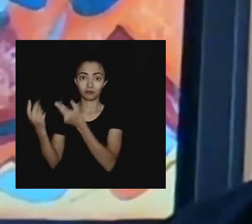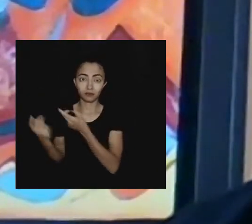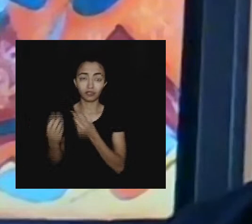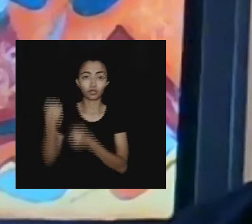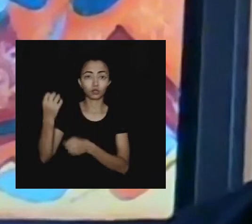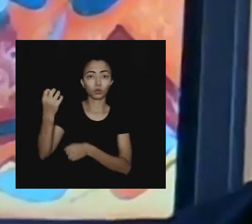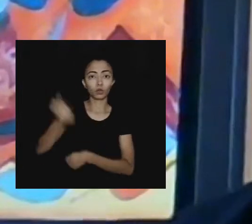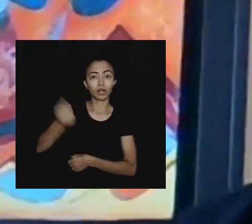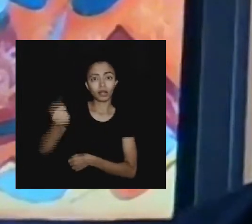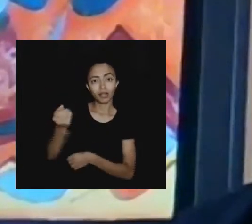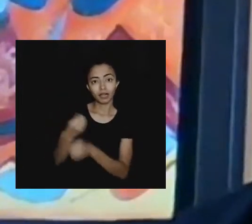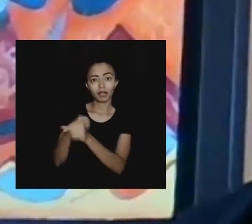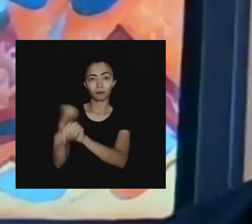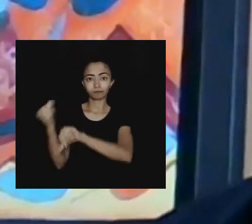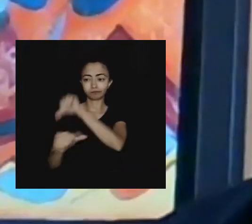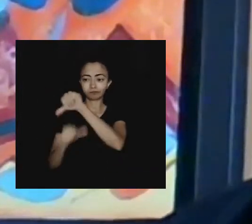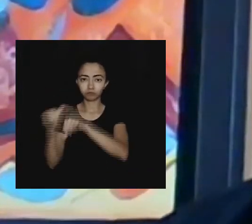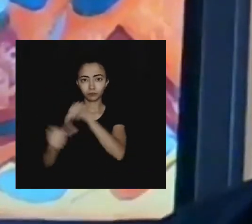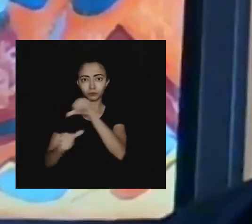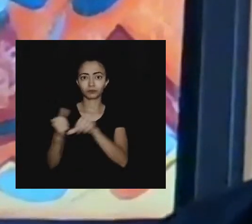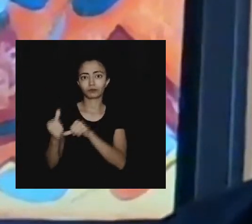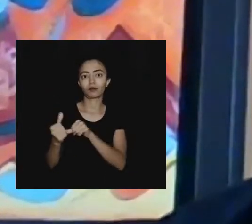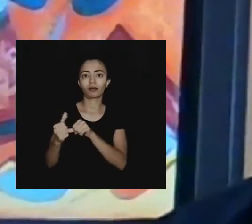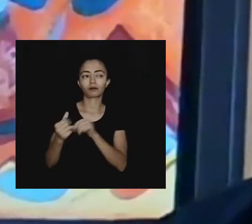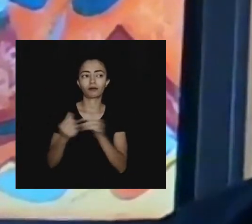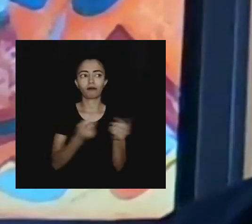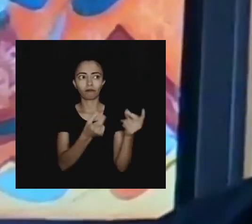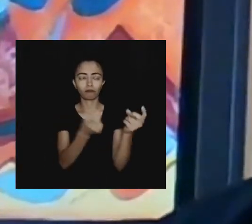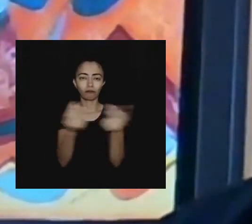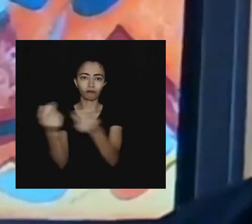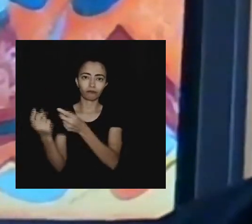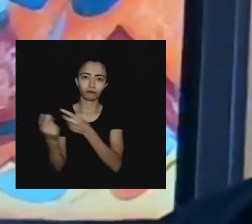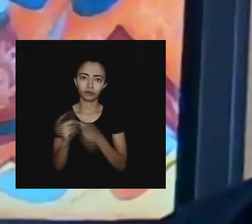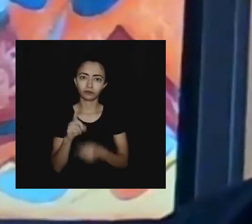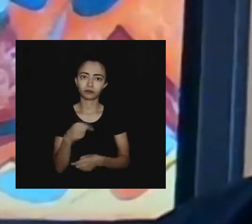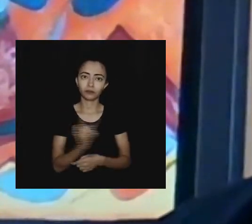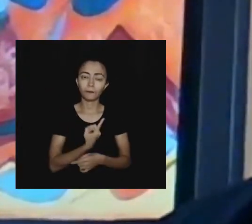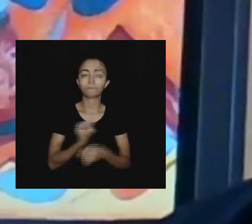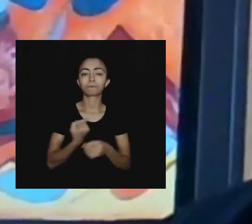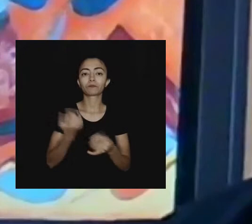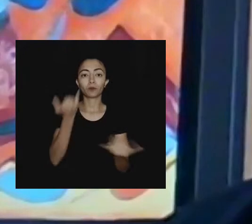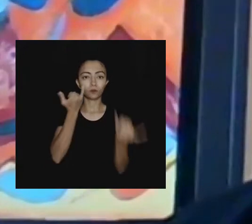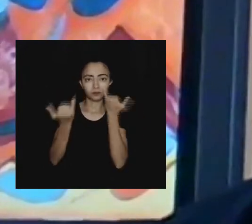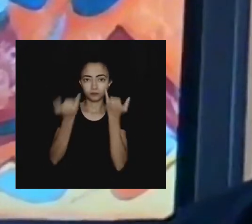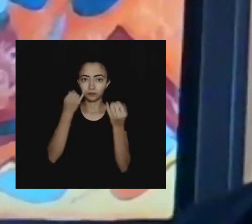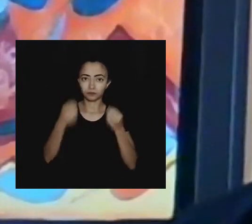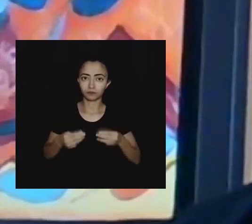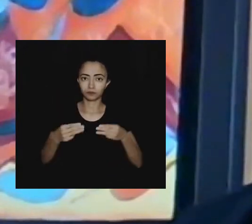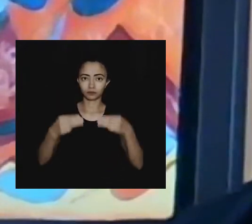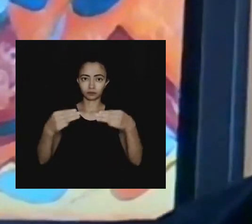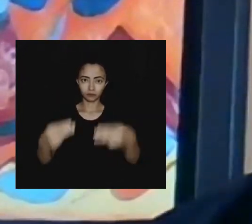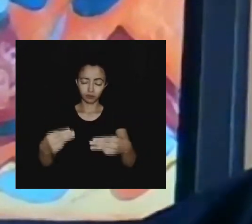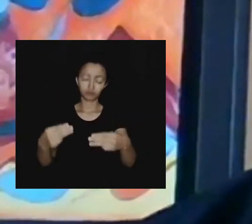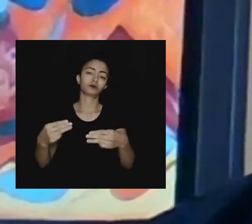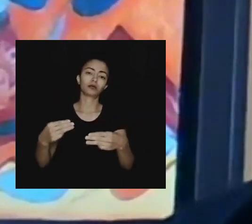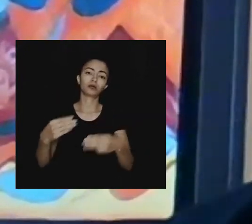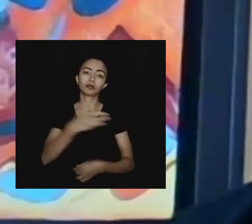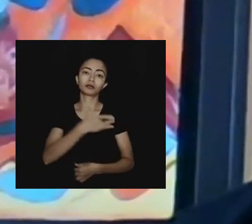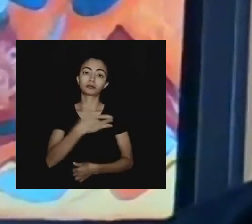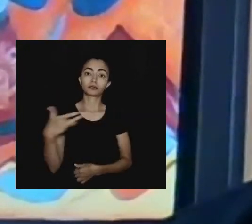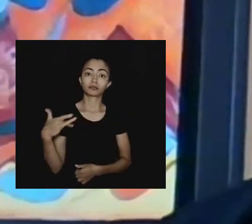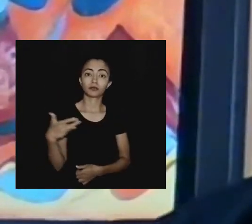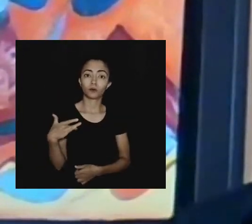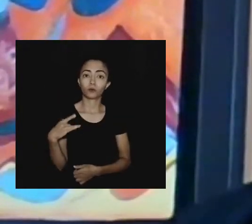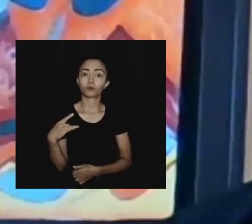this report from WHO and UNICEF, where we see the size of